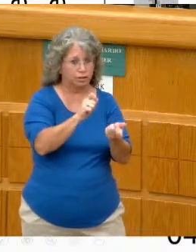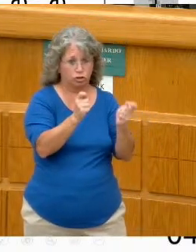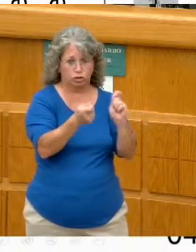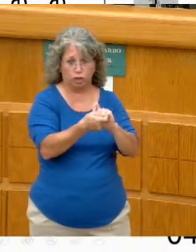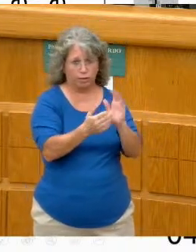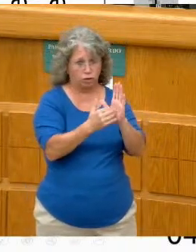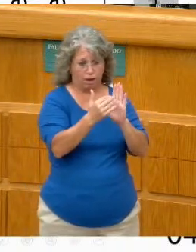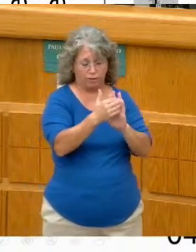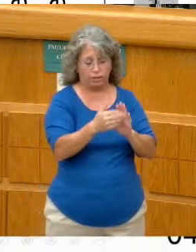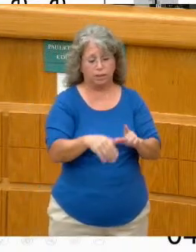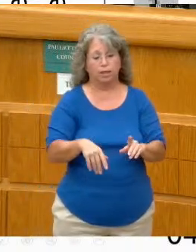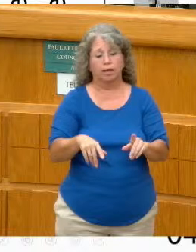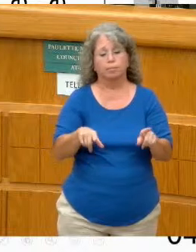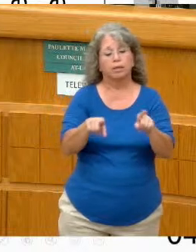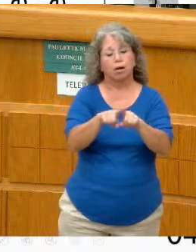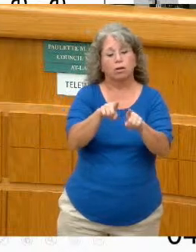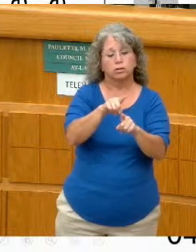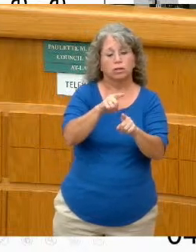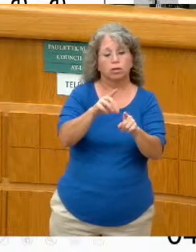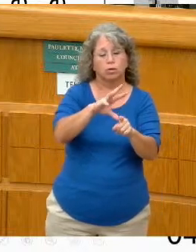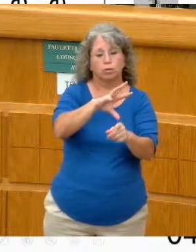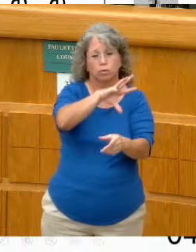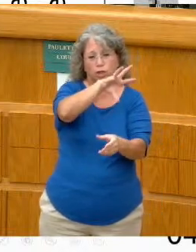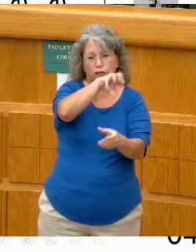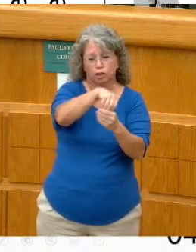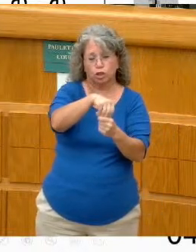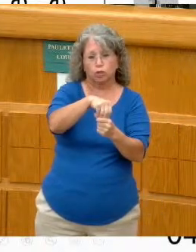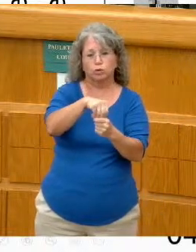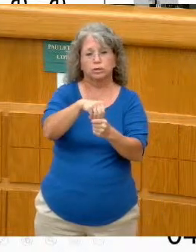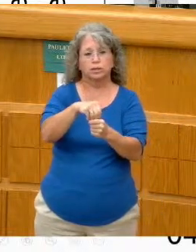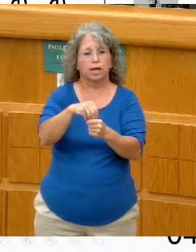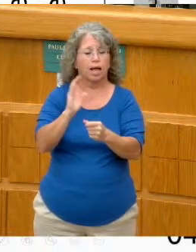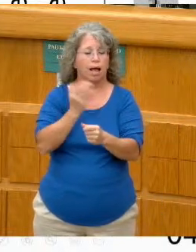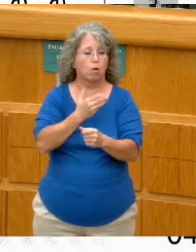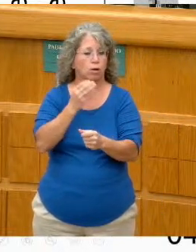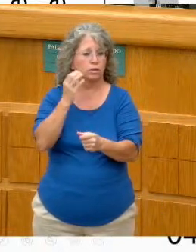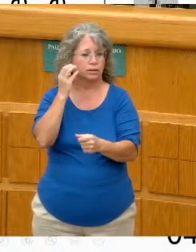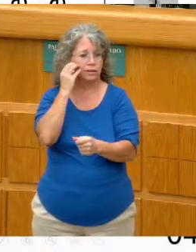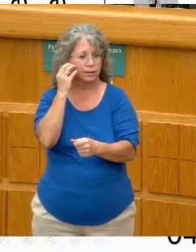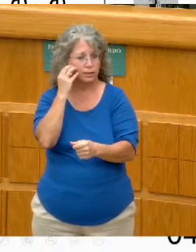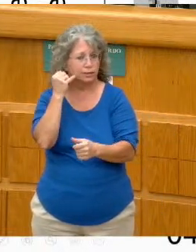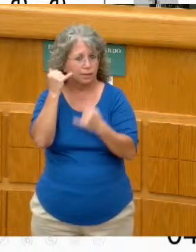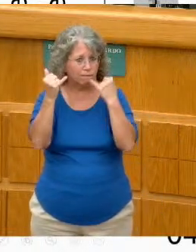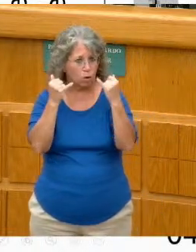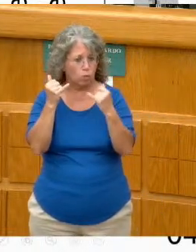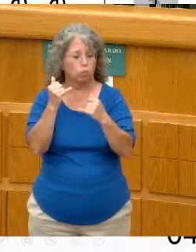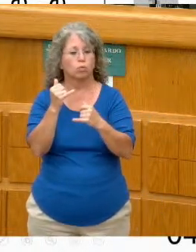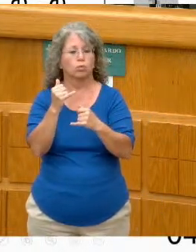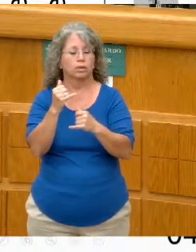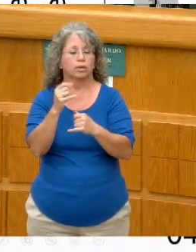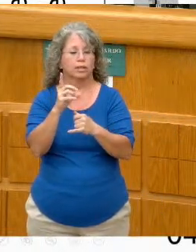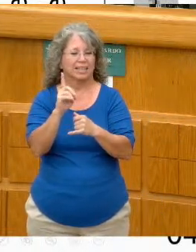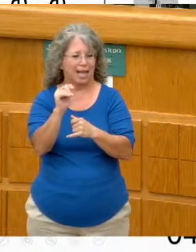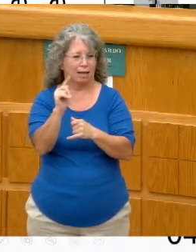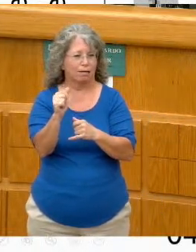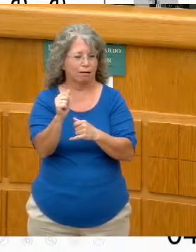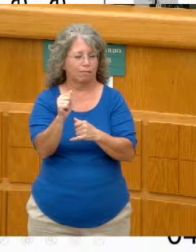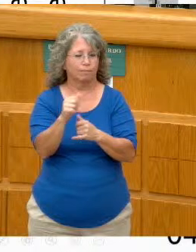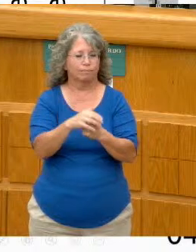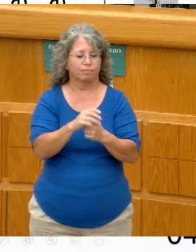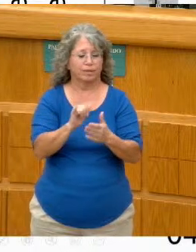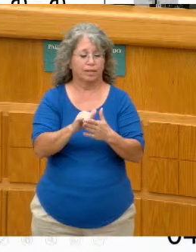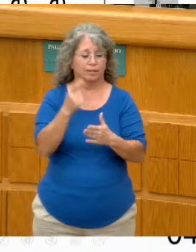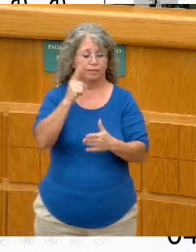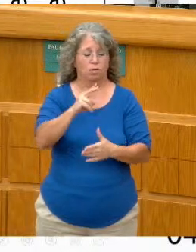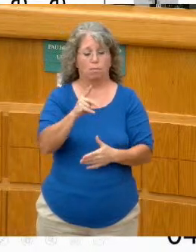that often. So these jumps up and down are being driven by cell phone data. And this is for Public Health Region 11, which is